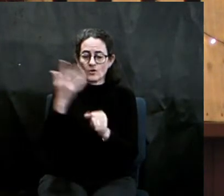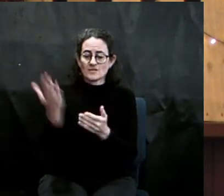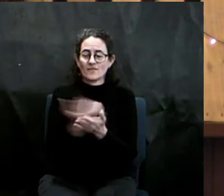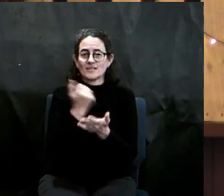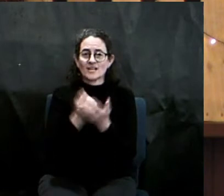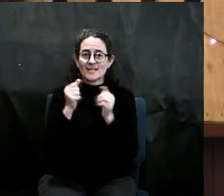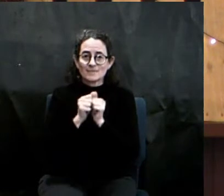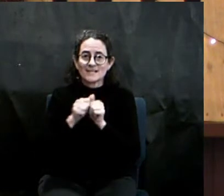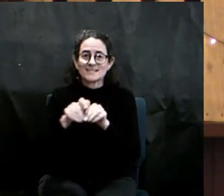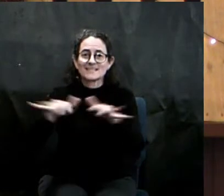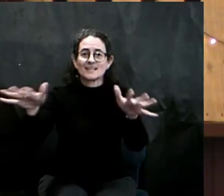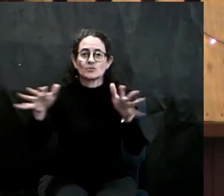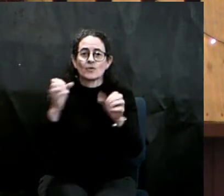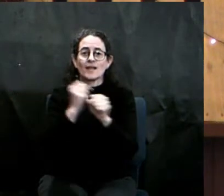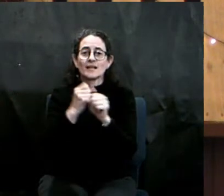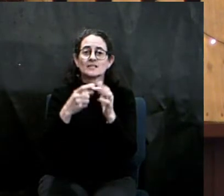Gentiles, and they will listen.'